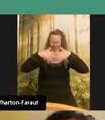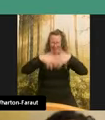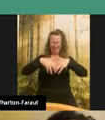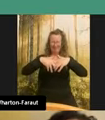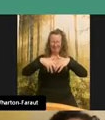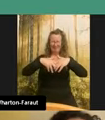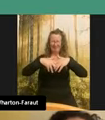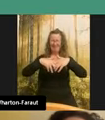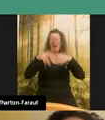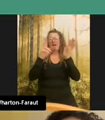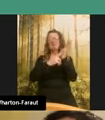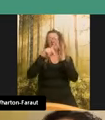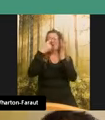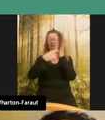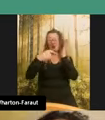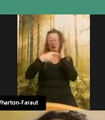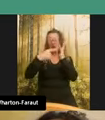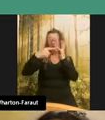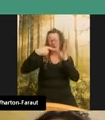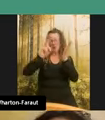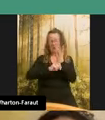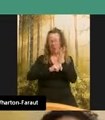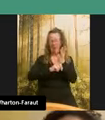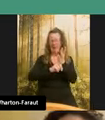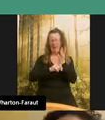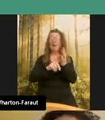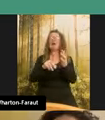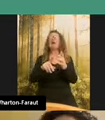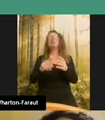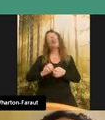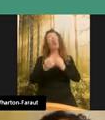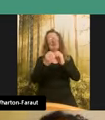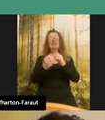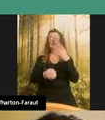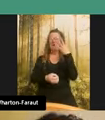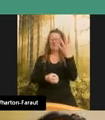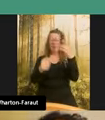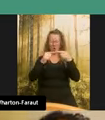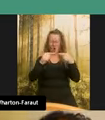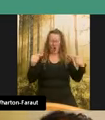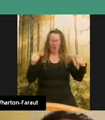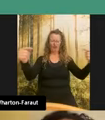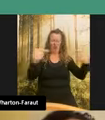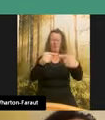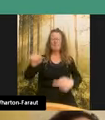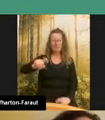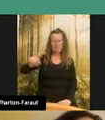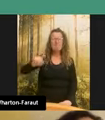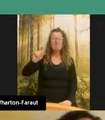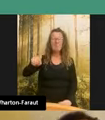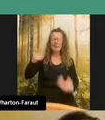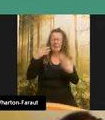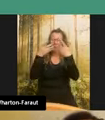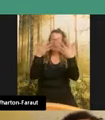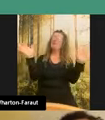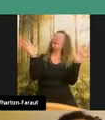Really, we start in it's like four different rooms. And when you come in, you enter into this place. It's a mashup of all